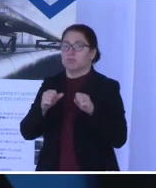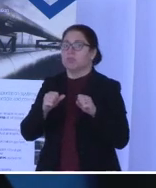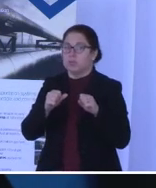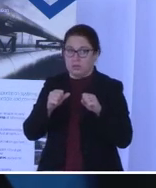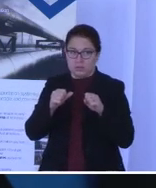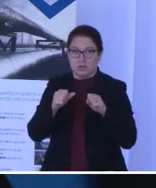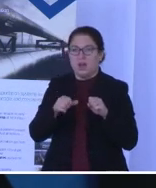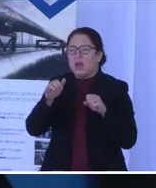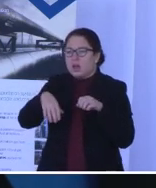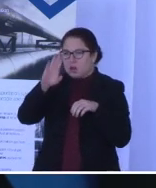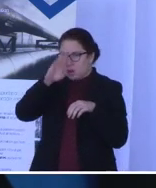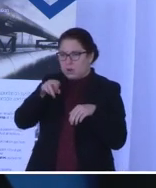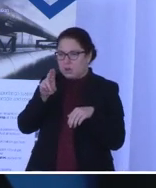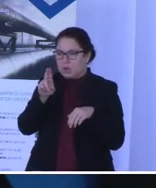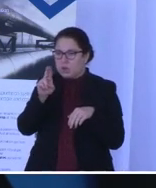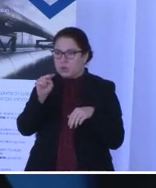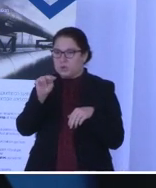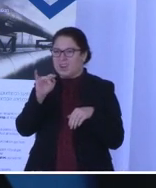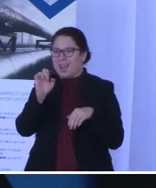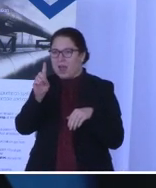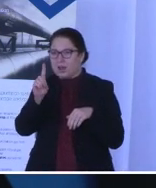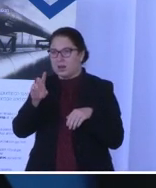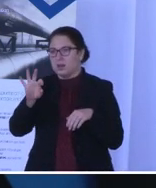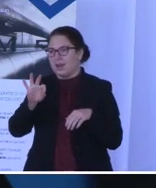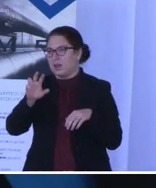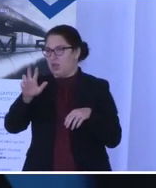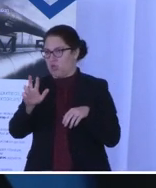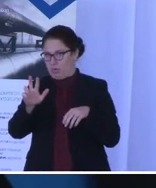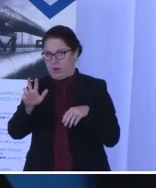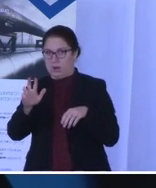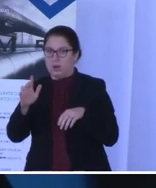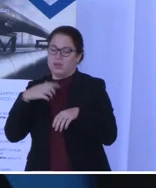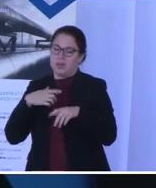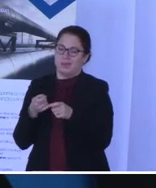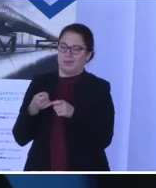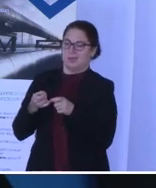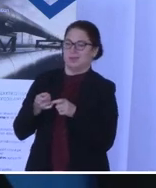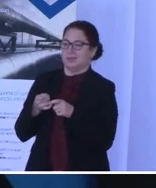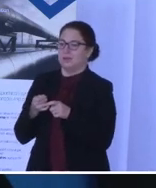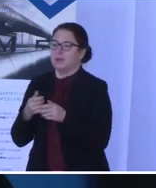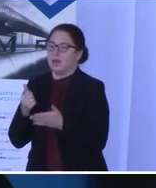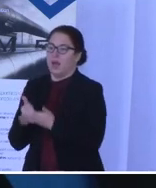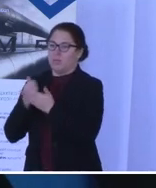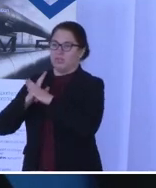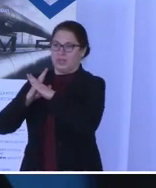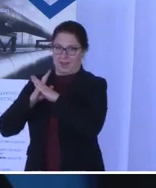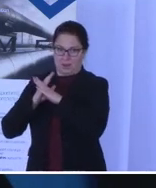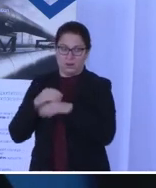it, as opposed to letting it reach its target. And then there were those who were on the other